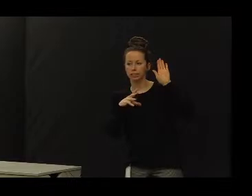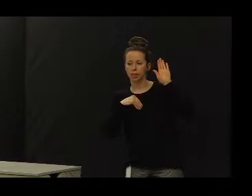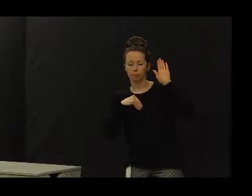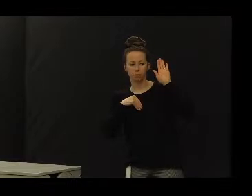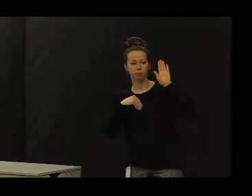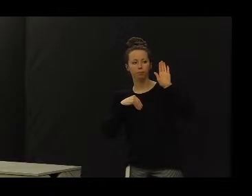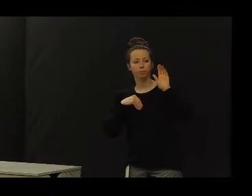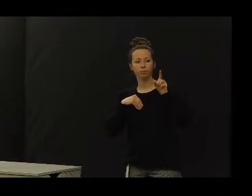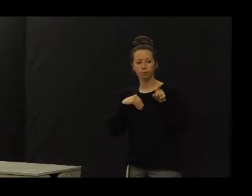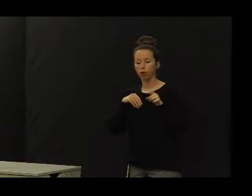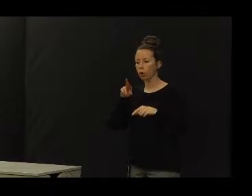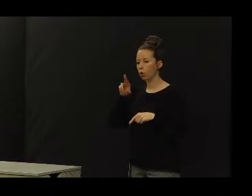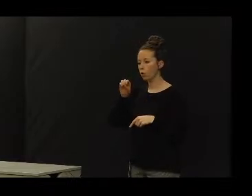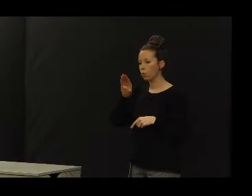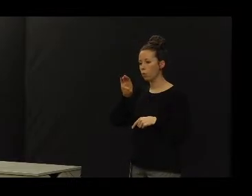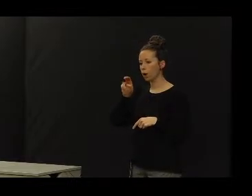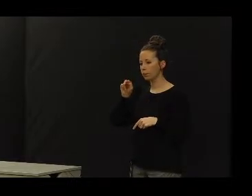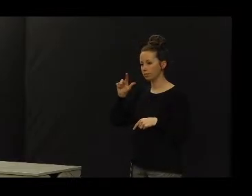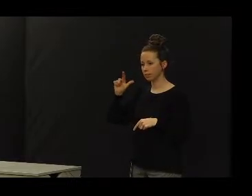So all in favor?